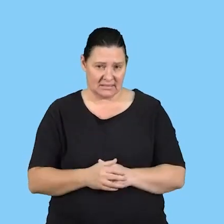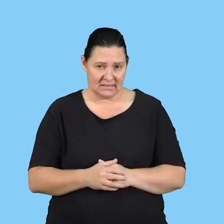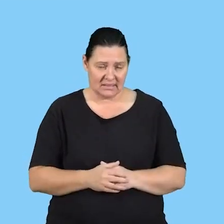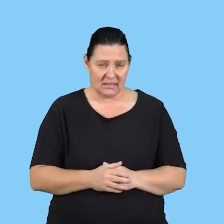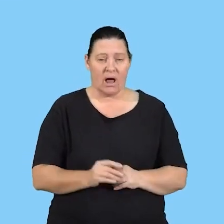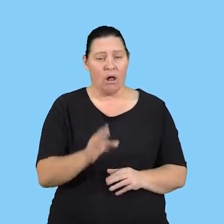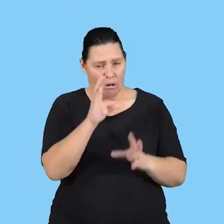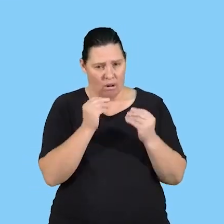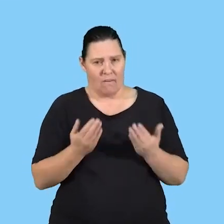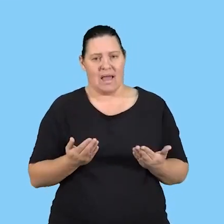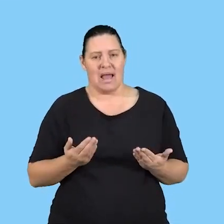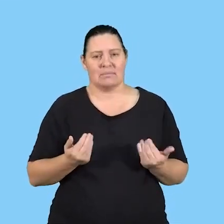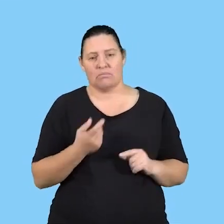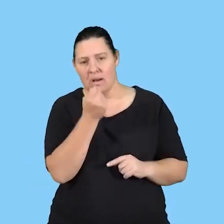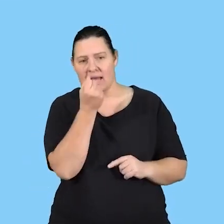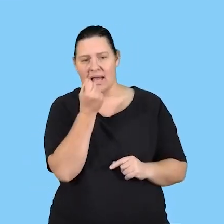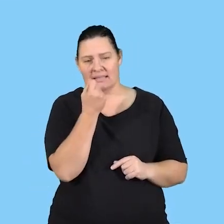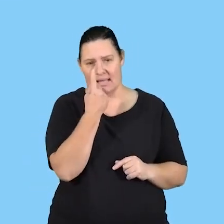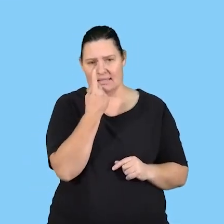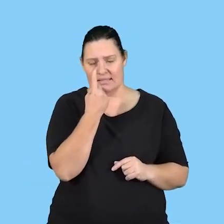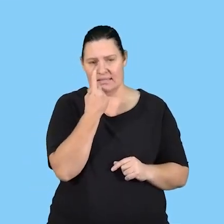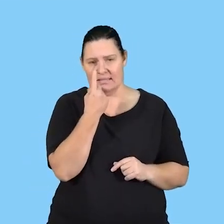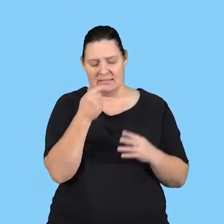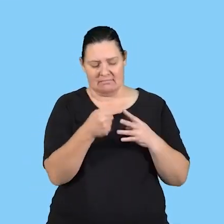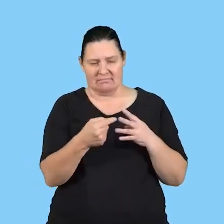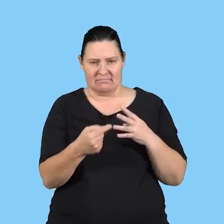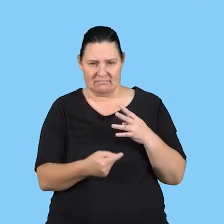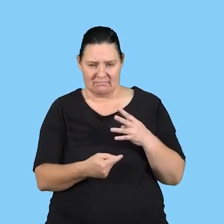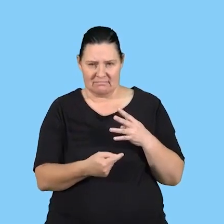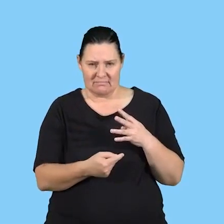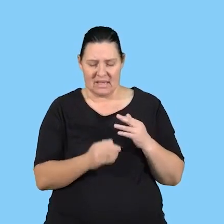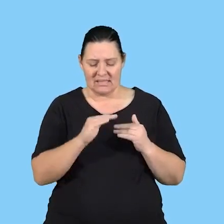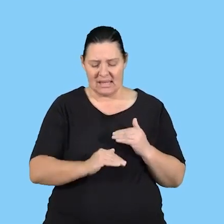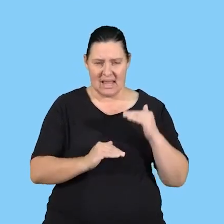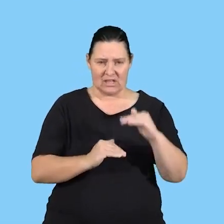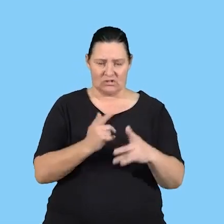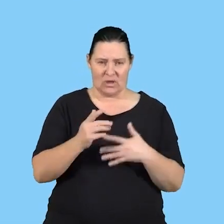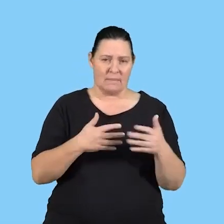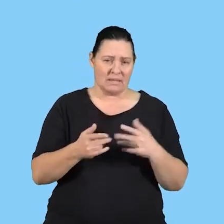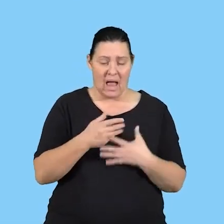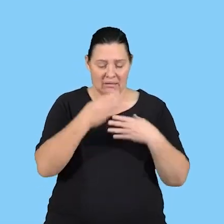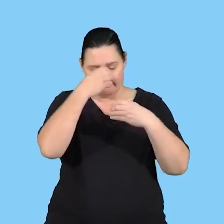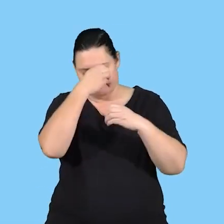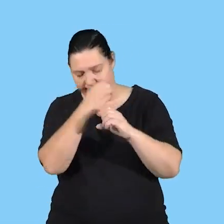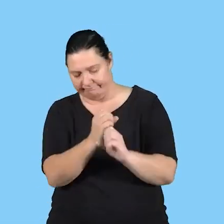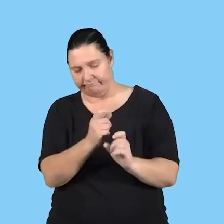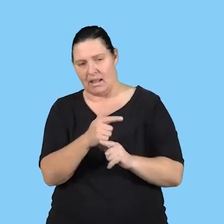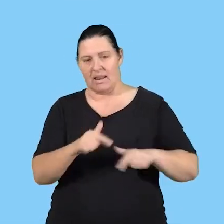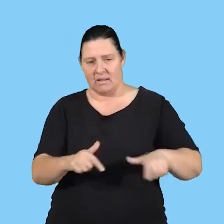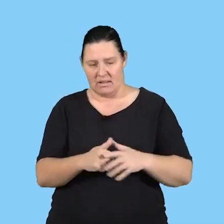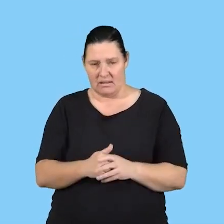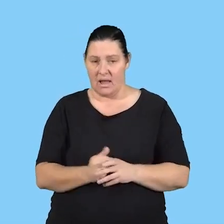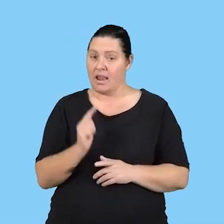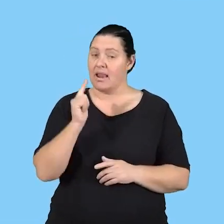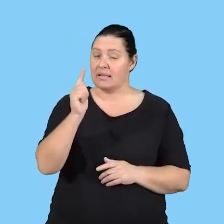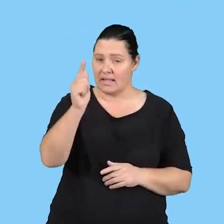are expected to understand these states of matter at a microscopic level, and later